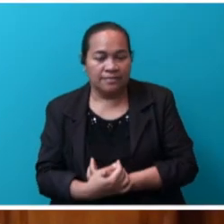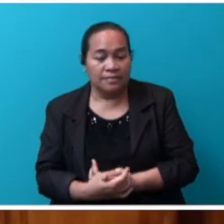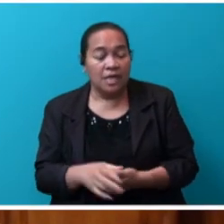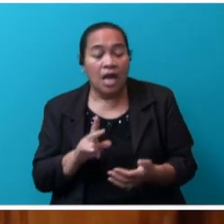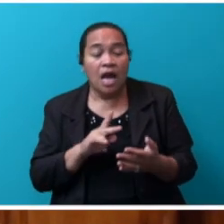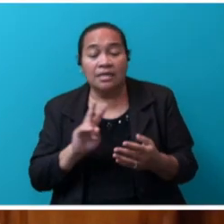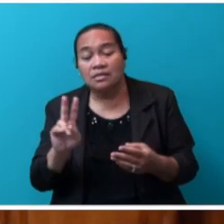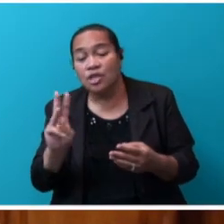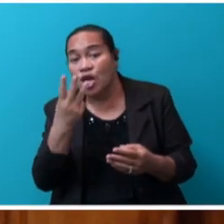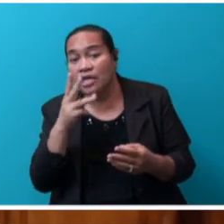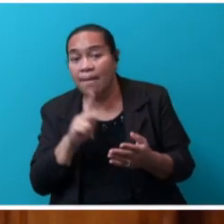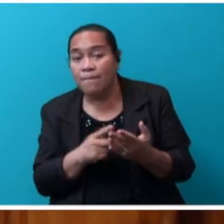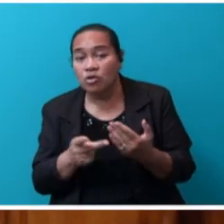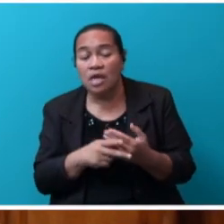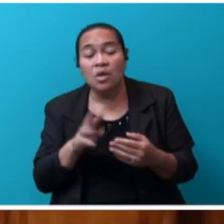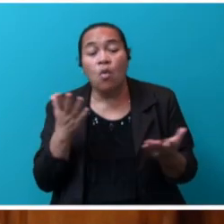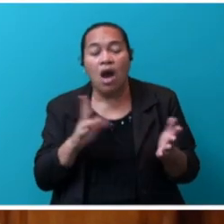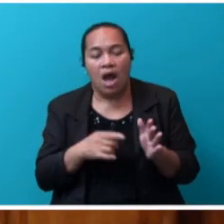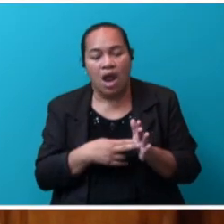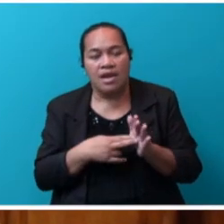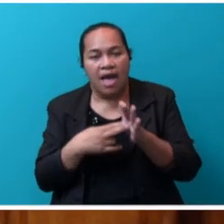Flood Alleviation Project.